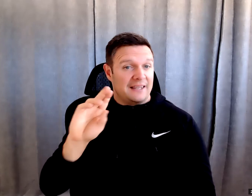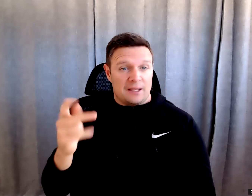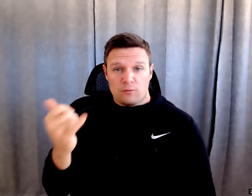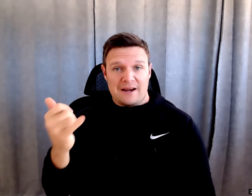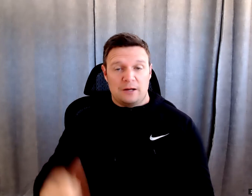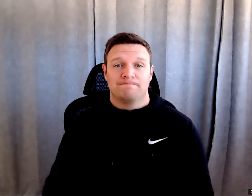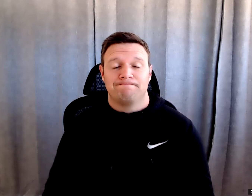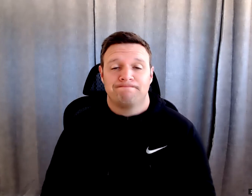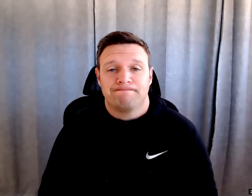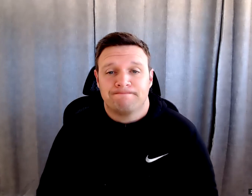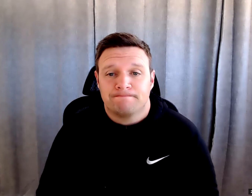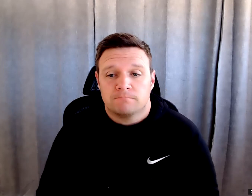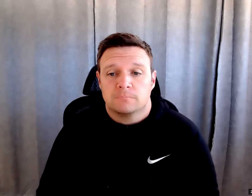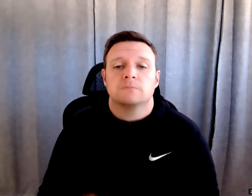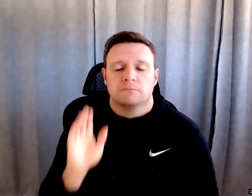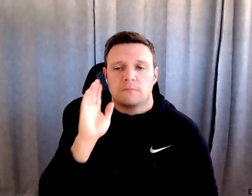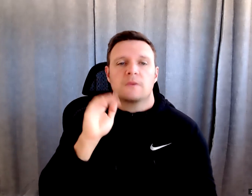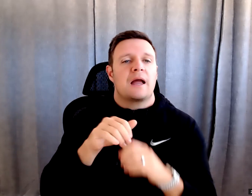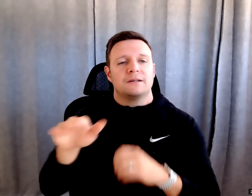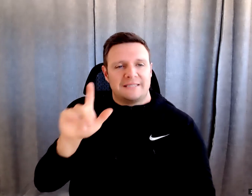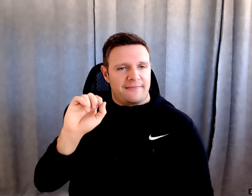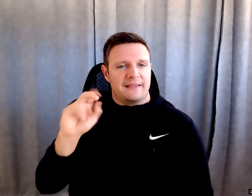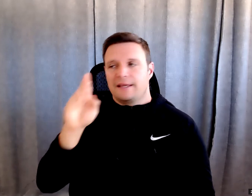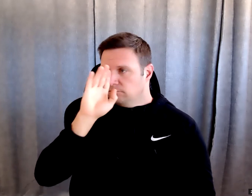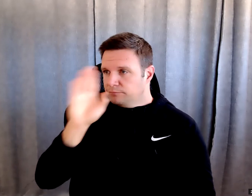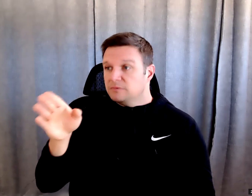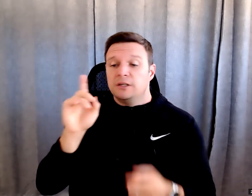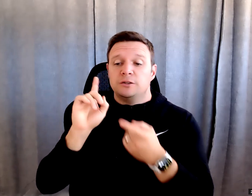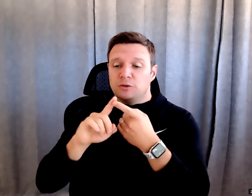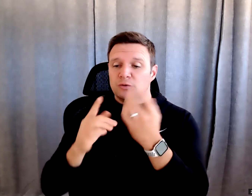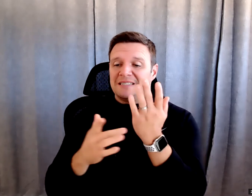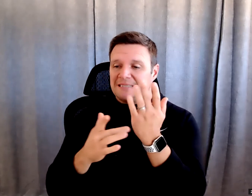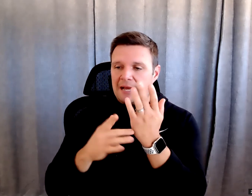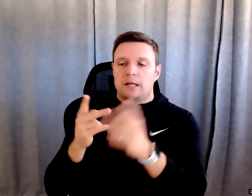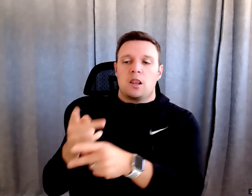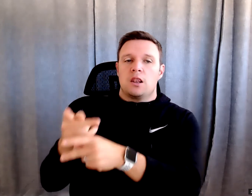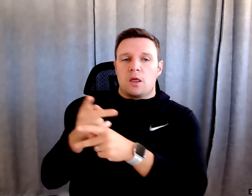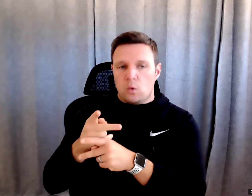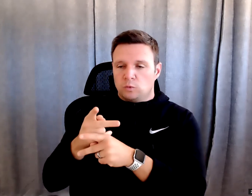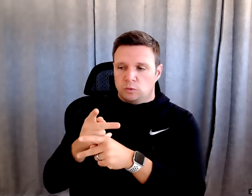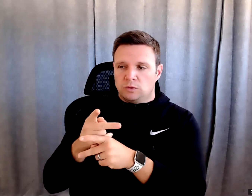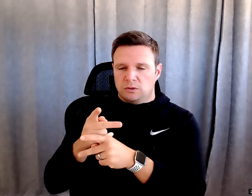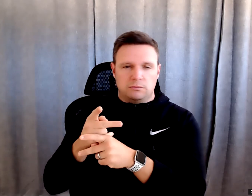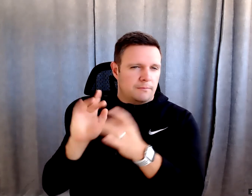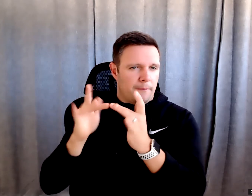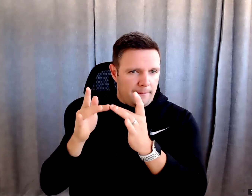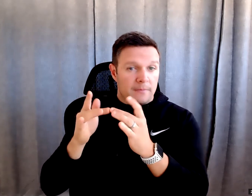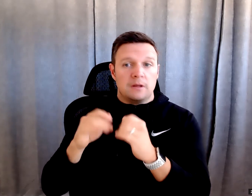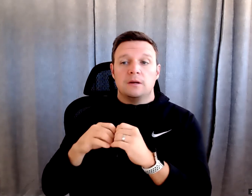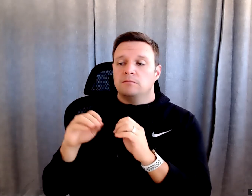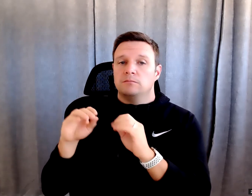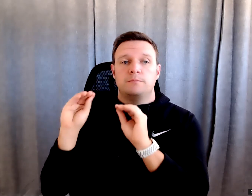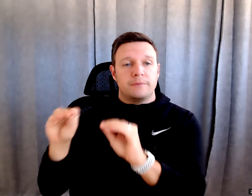quickly. So I will send you the link directly to our Tech Loans page. I'm putting that in the chat now. And this is